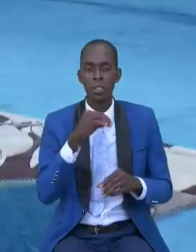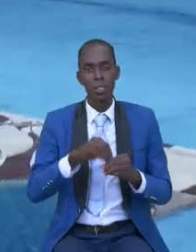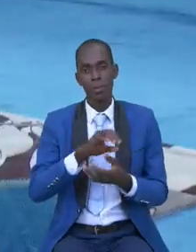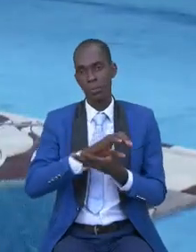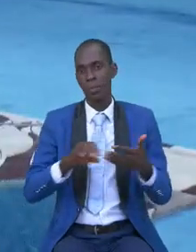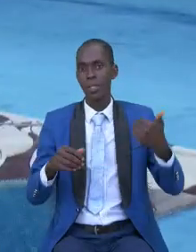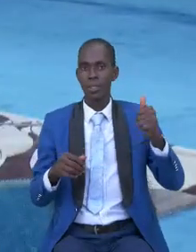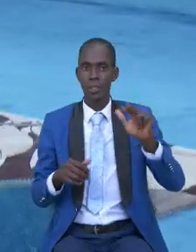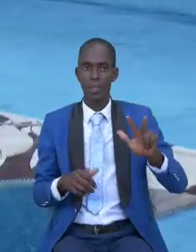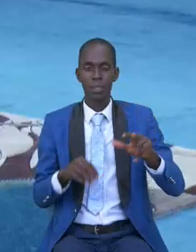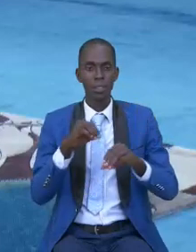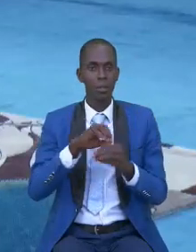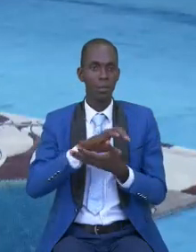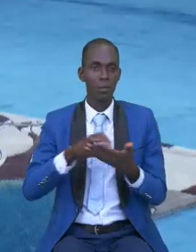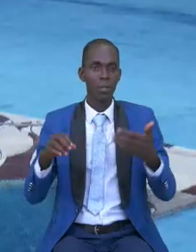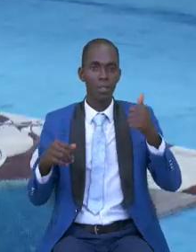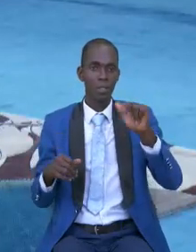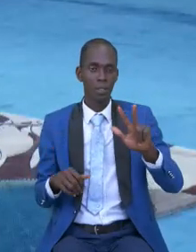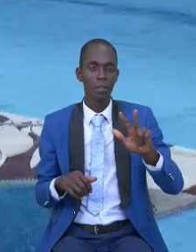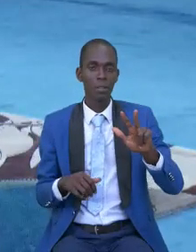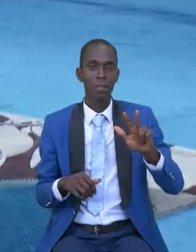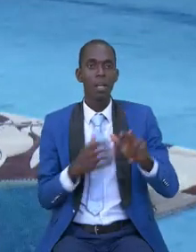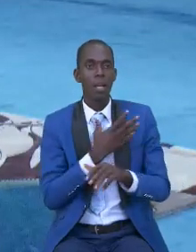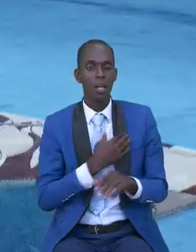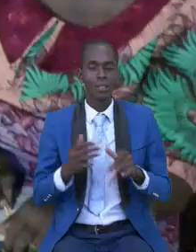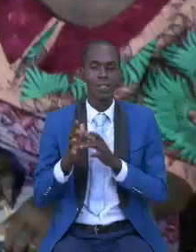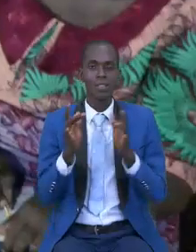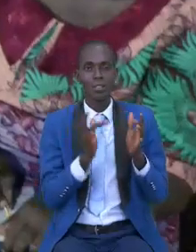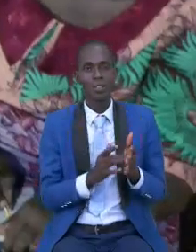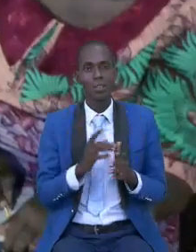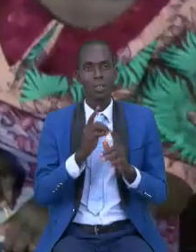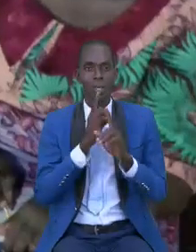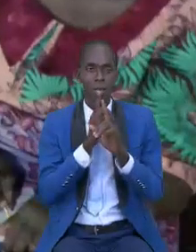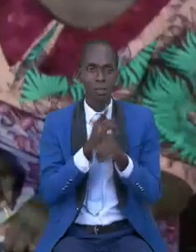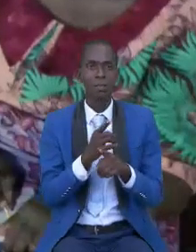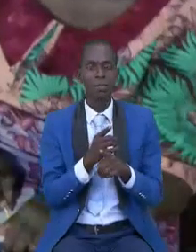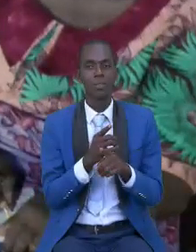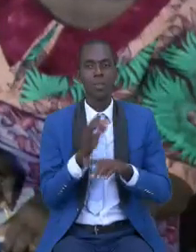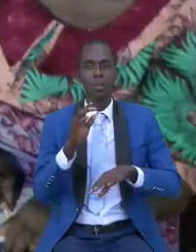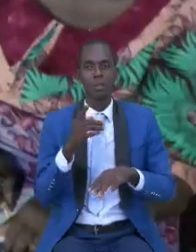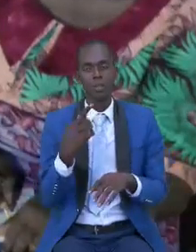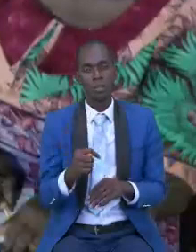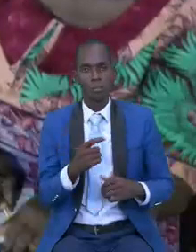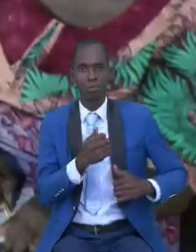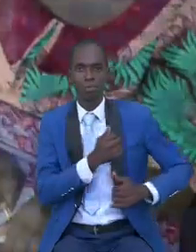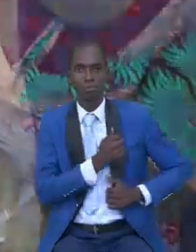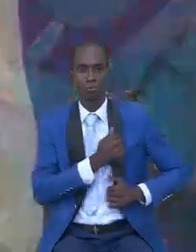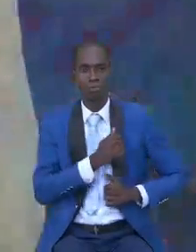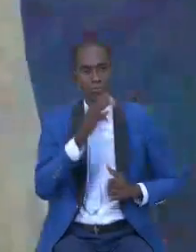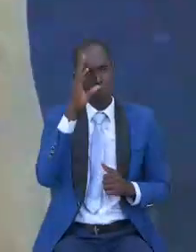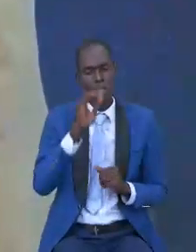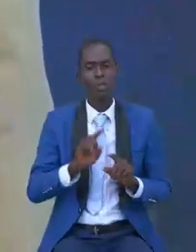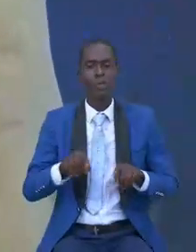13. In verse 13, and Jesus said unto the centurion,